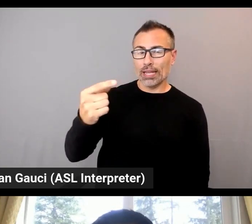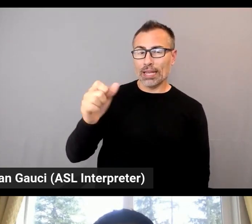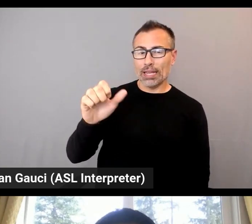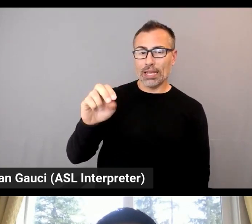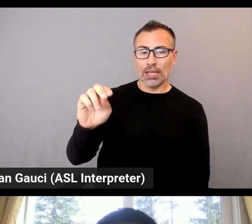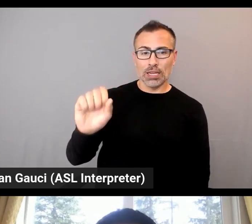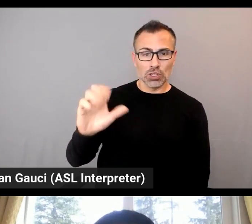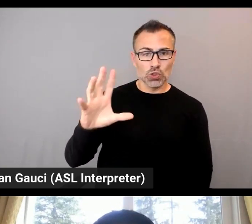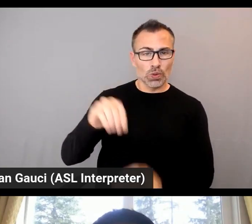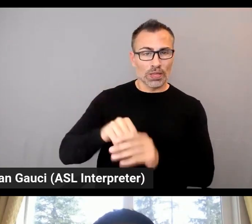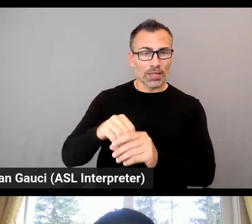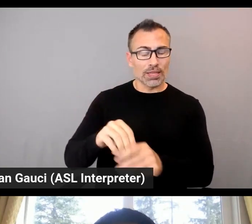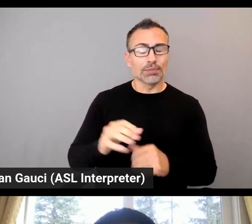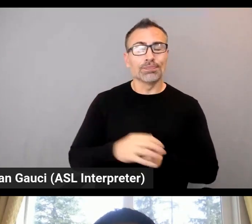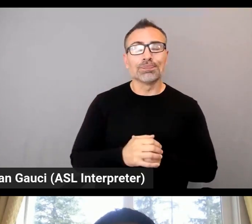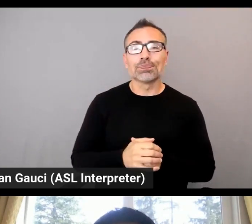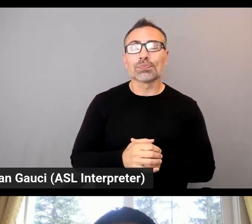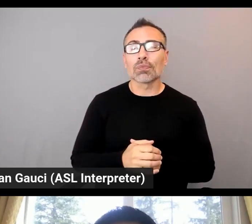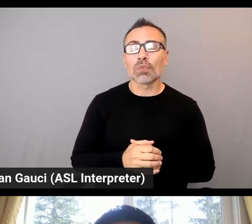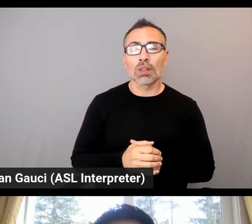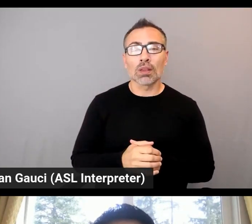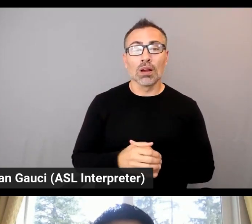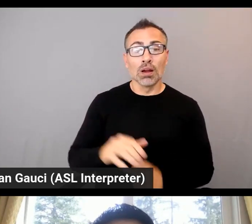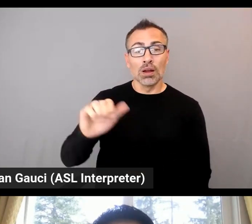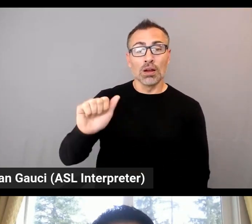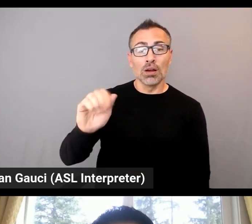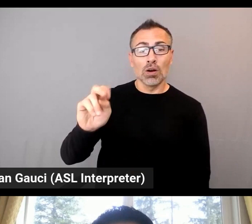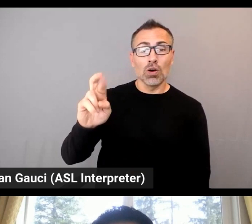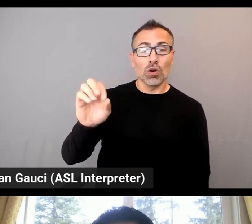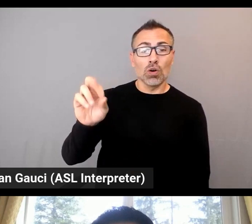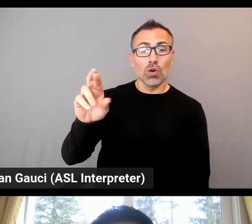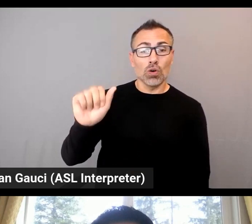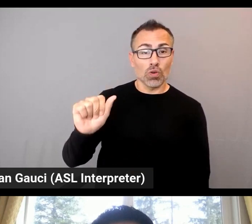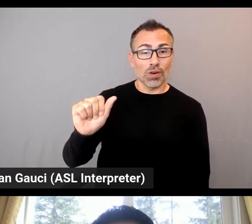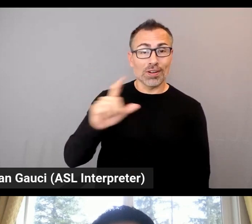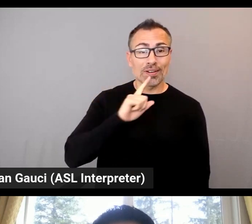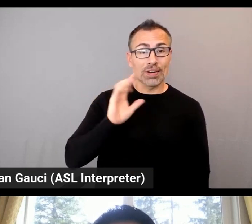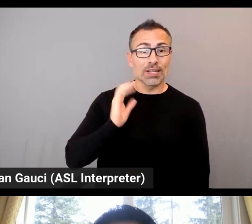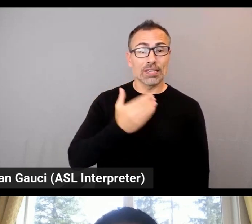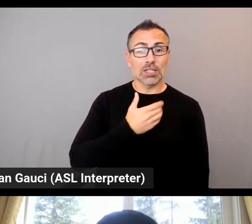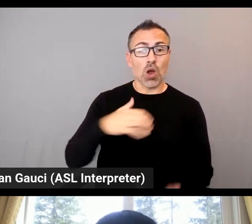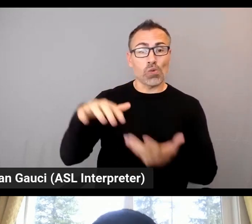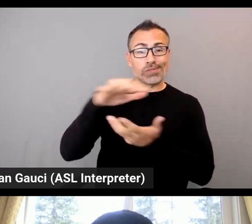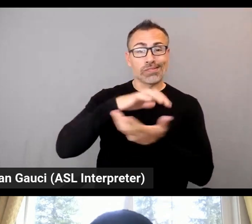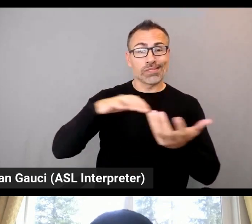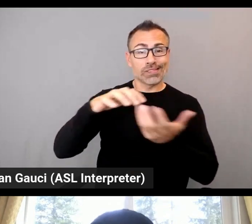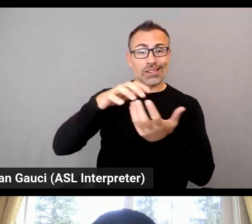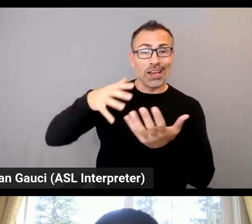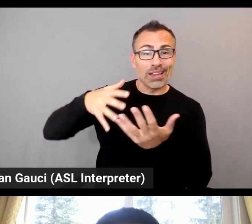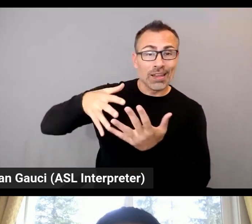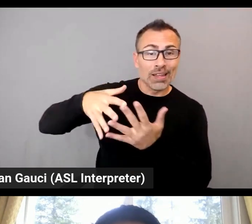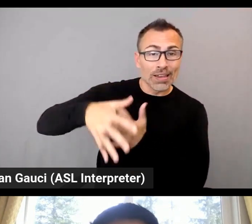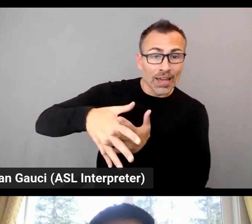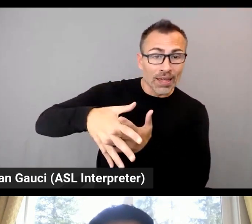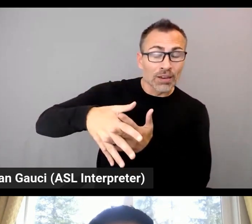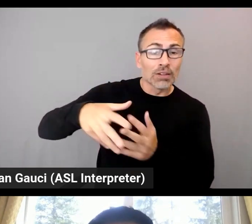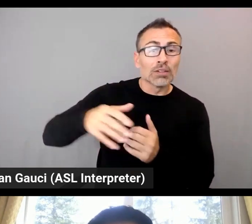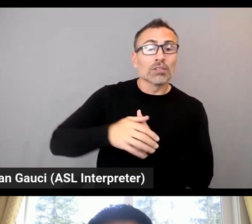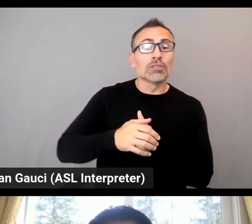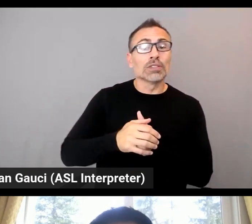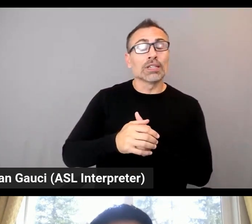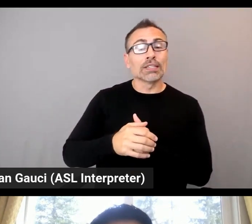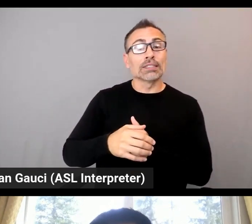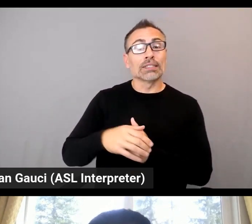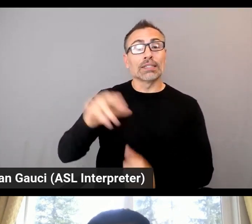services. Aurora is our cloud native database engines, I would say, because it comes in 2